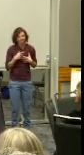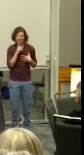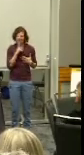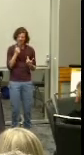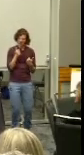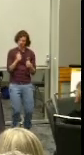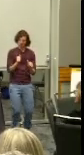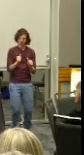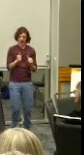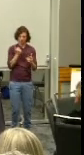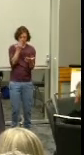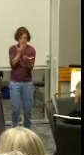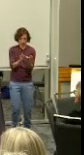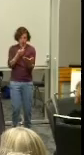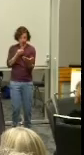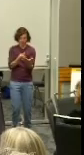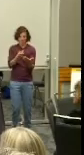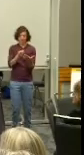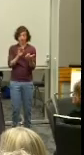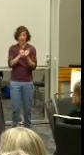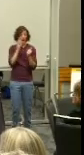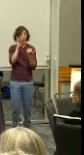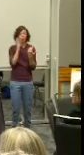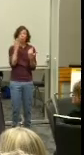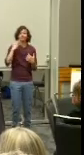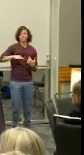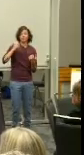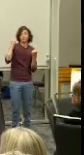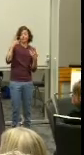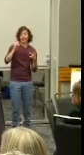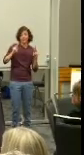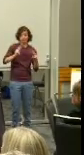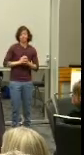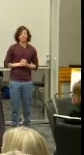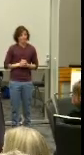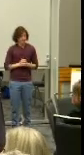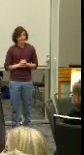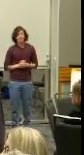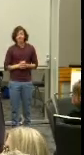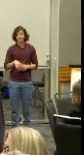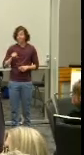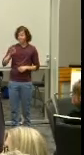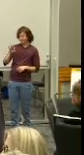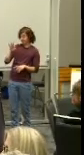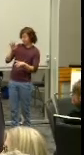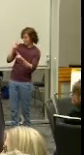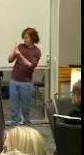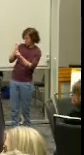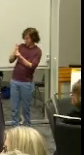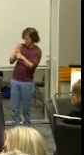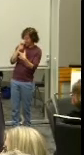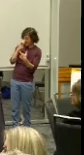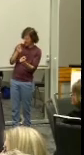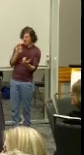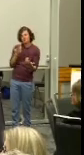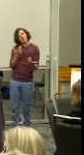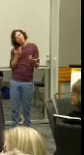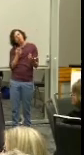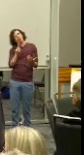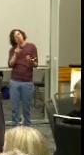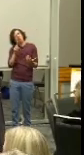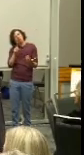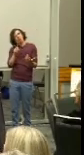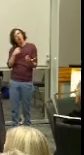can be viable and work for a lot of folks. If you're interested in learning more about universal